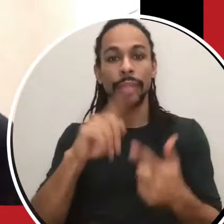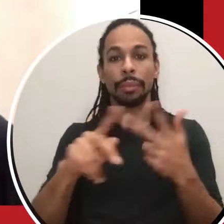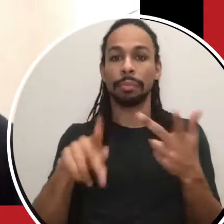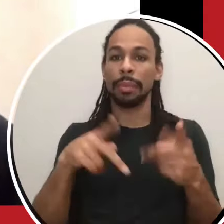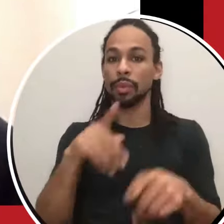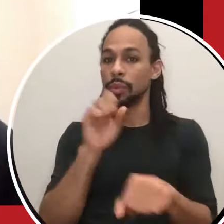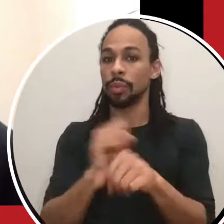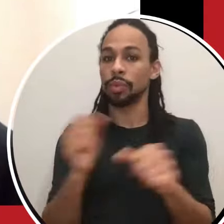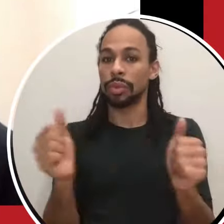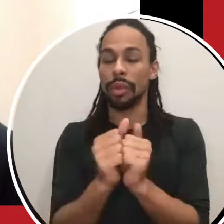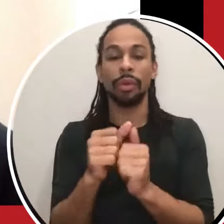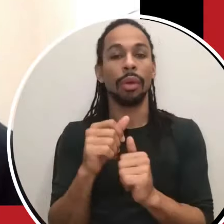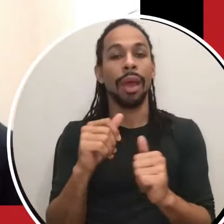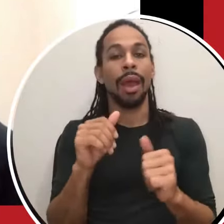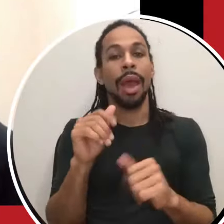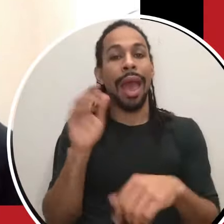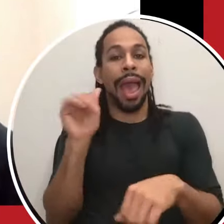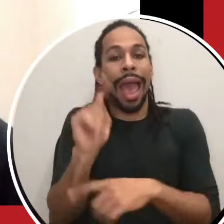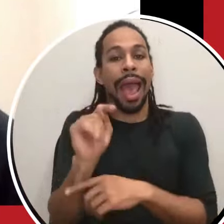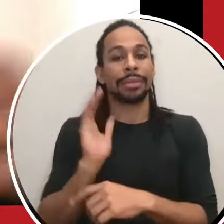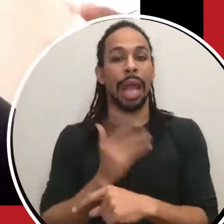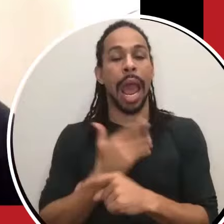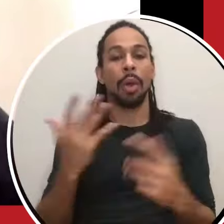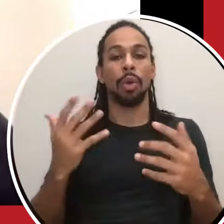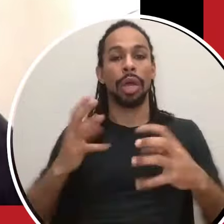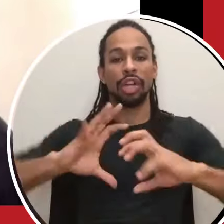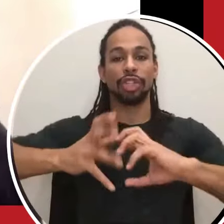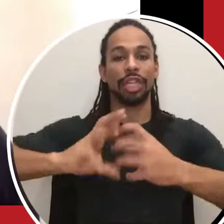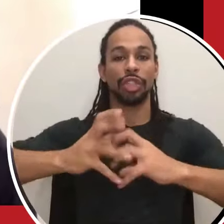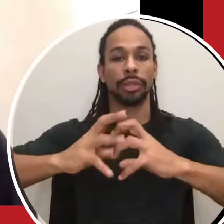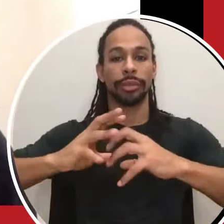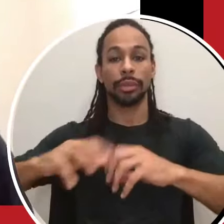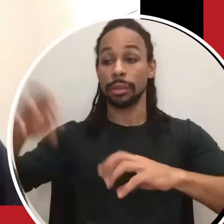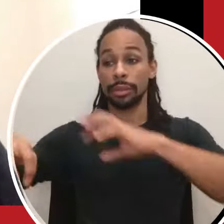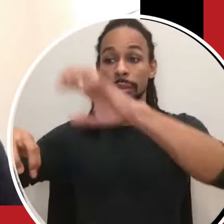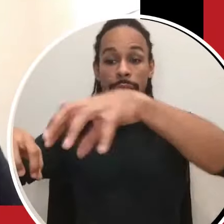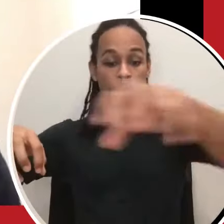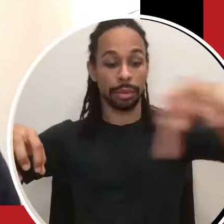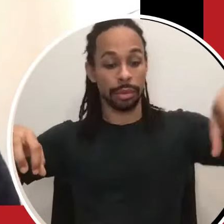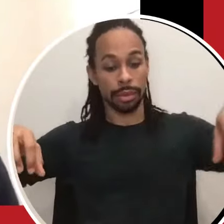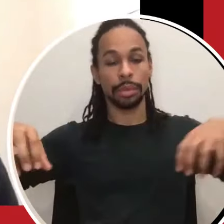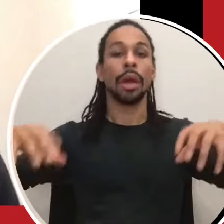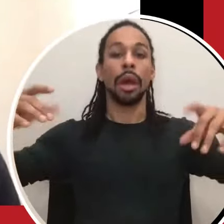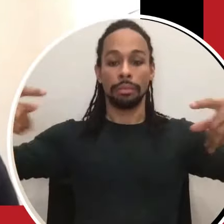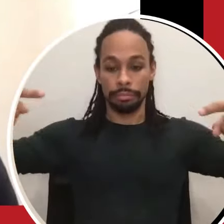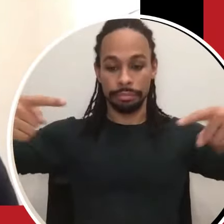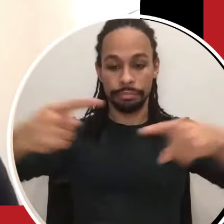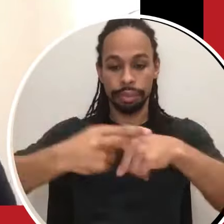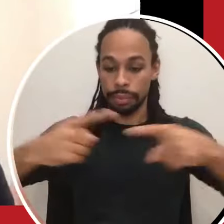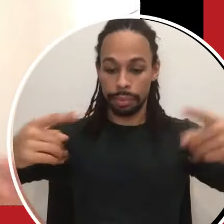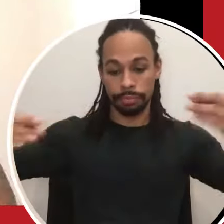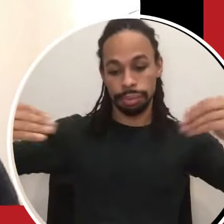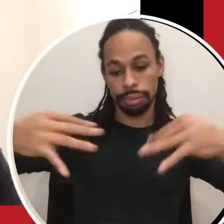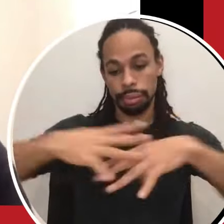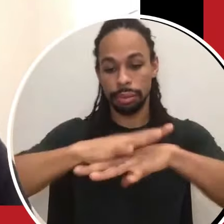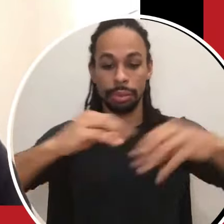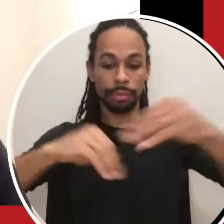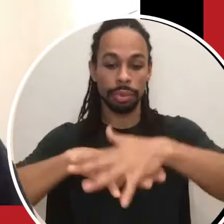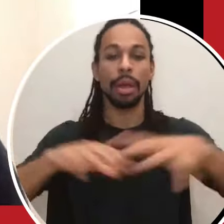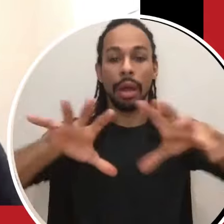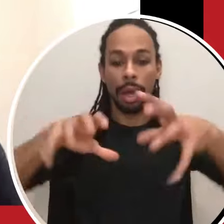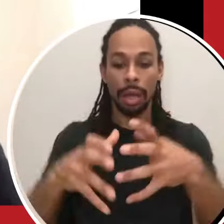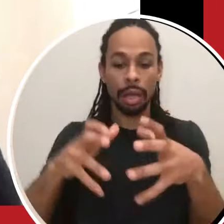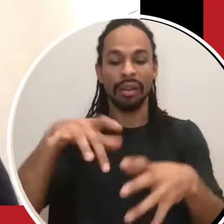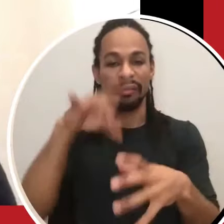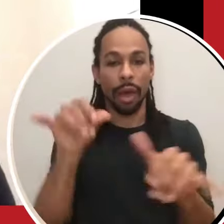interests to be able to overthrow fascists and authoritarian tendencies on the federal government. But I think the other